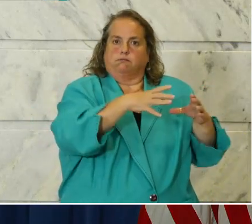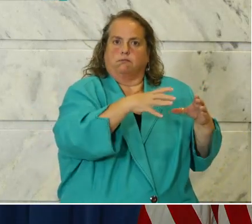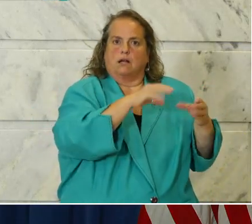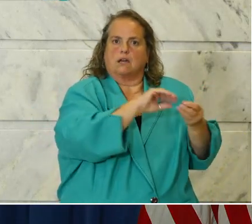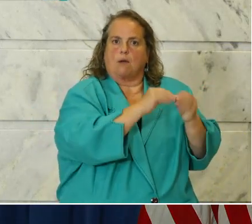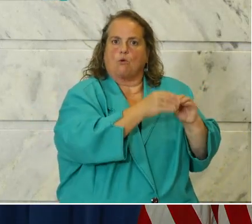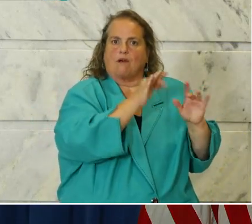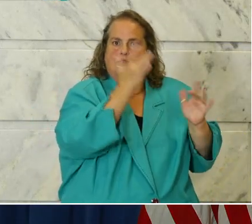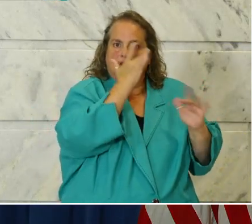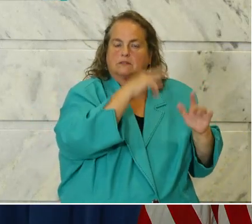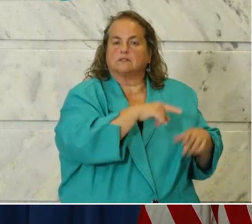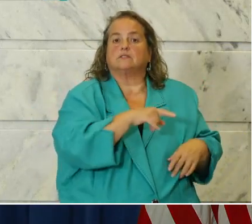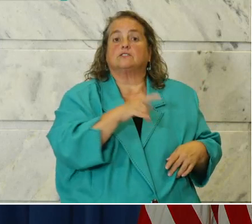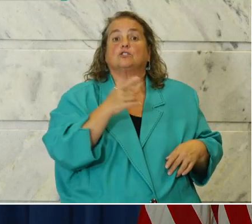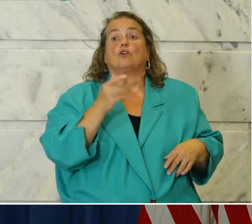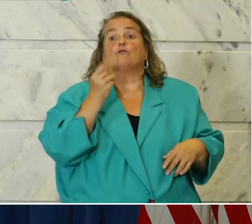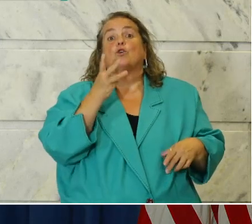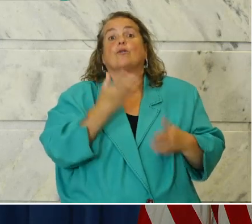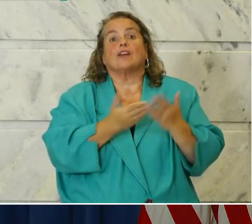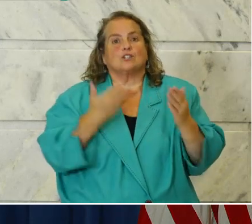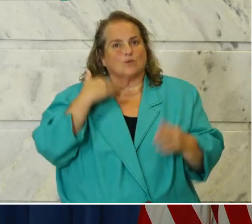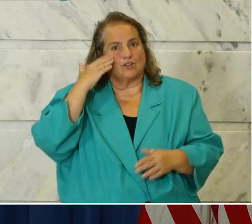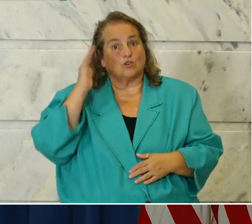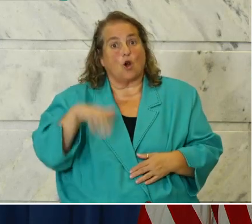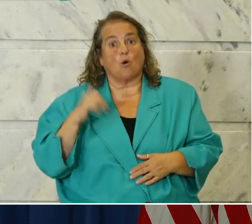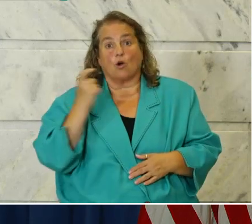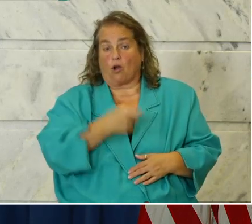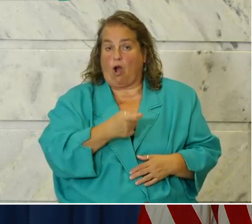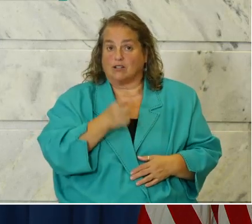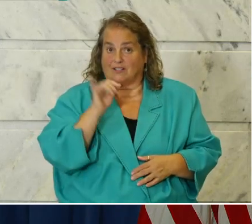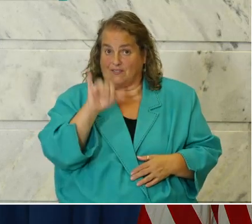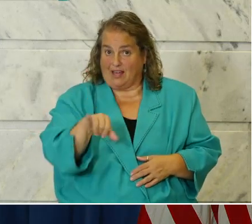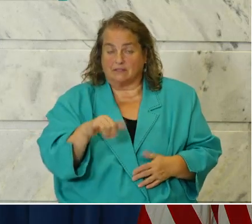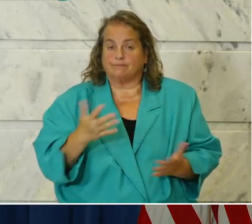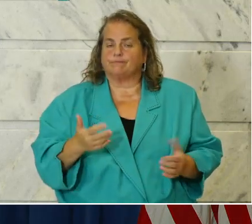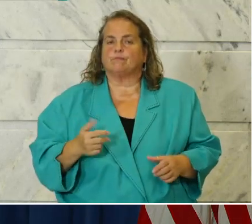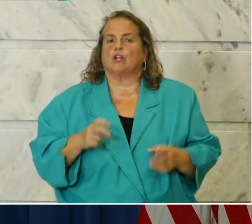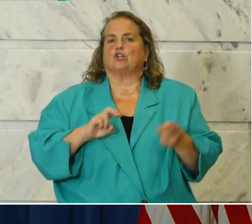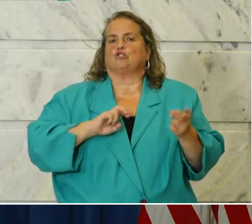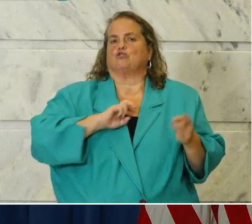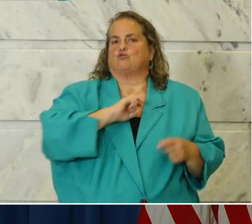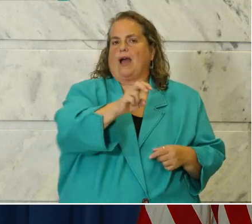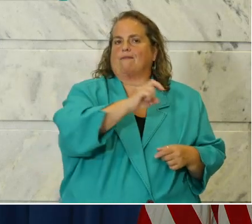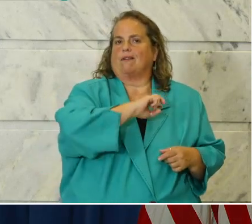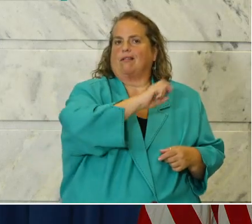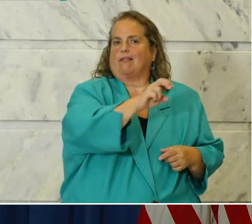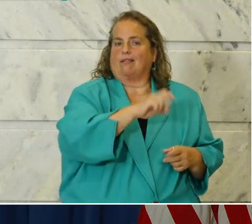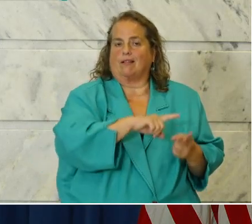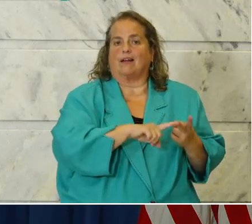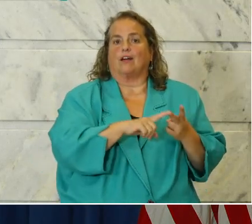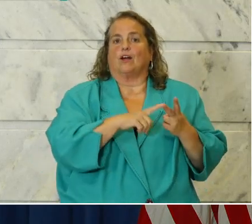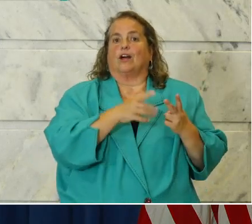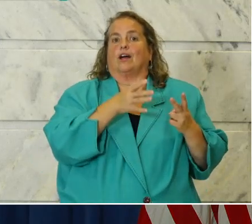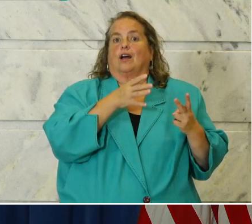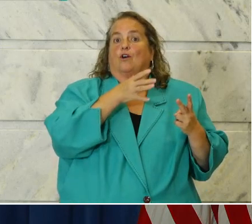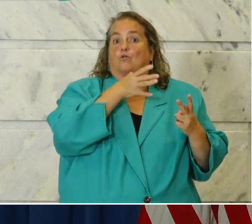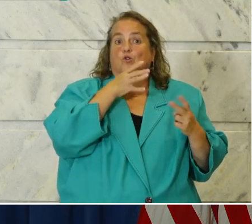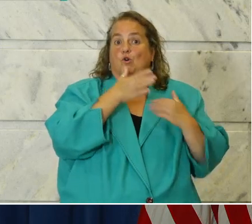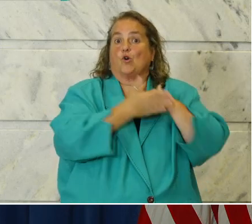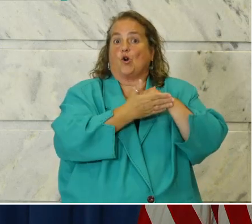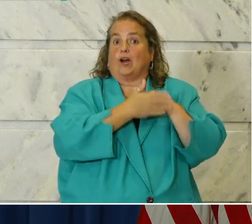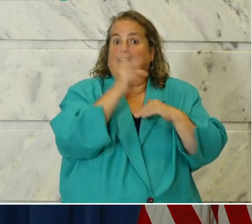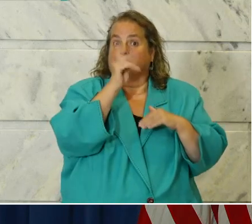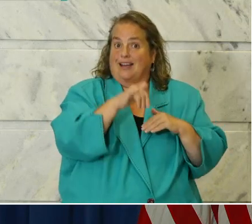contributing. Travel. We are seeing that especially in rural Kentucky, and